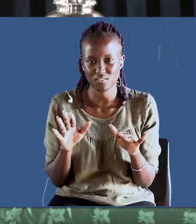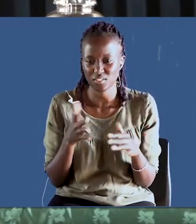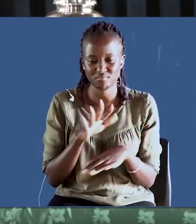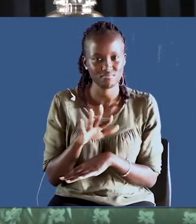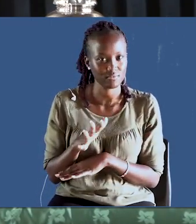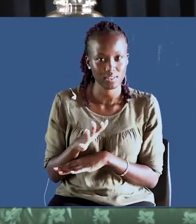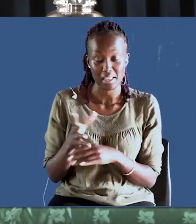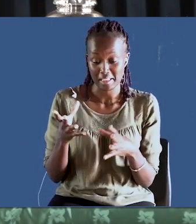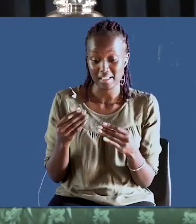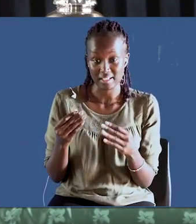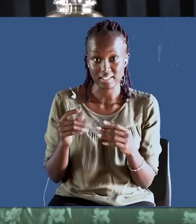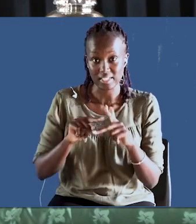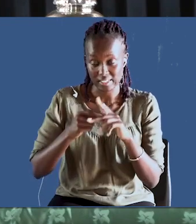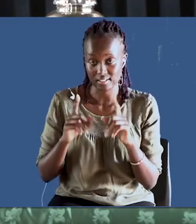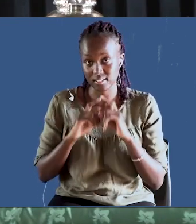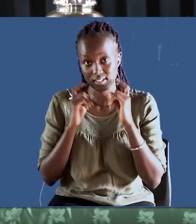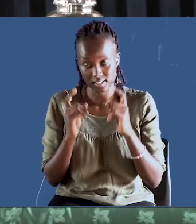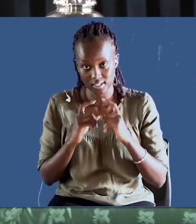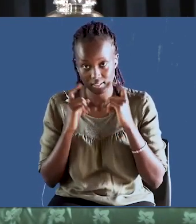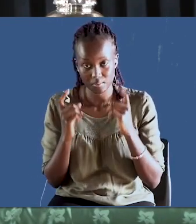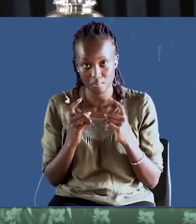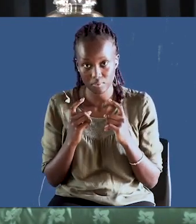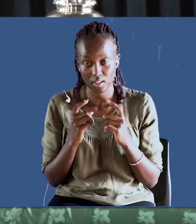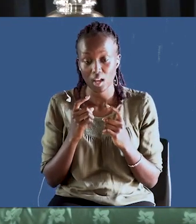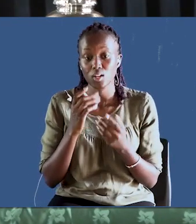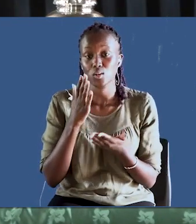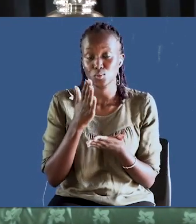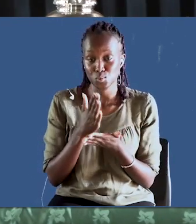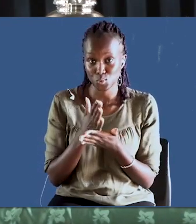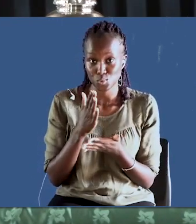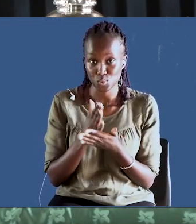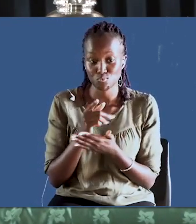permeate our day-to-day lives. And that, as we shared the